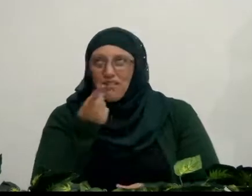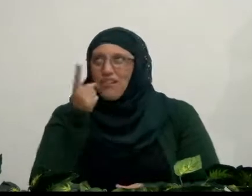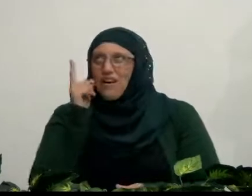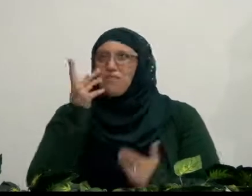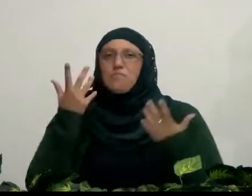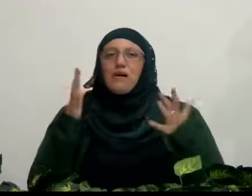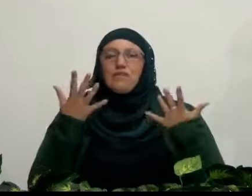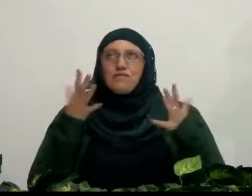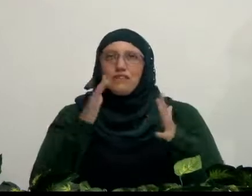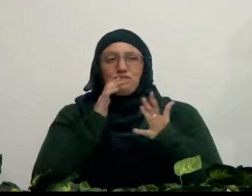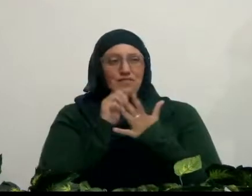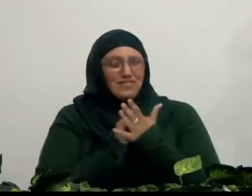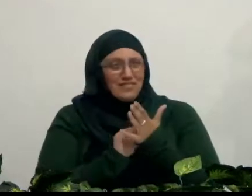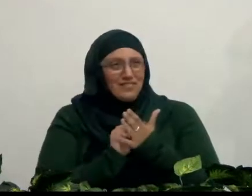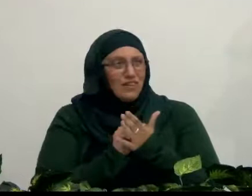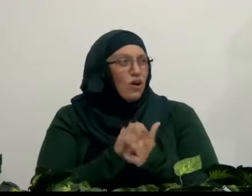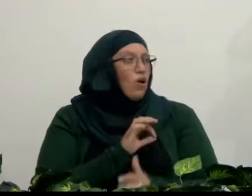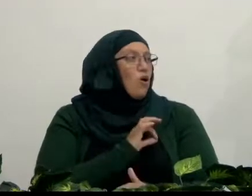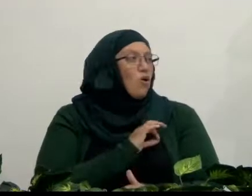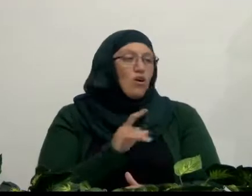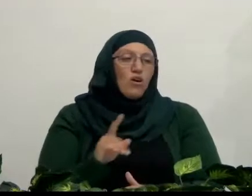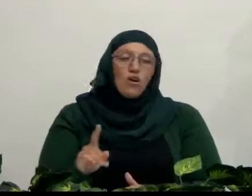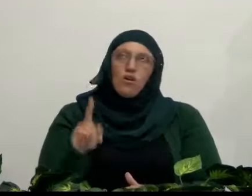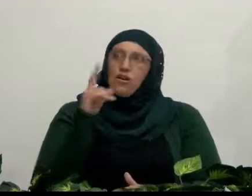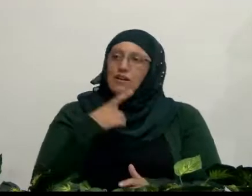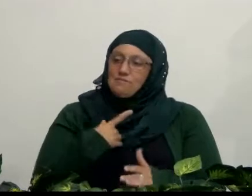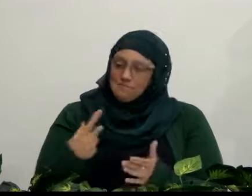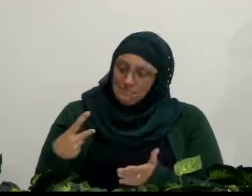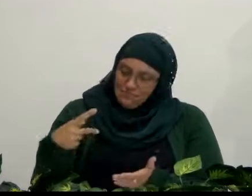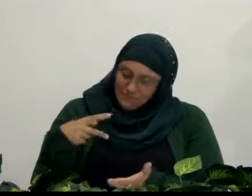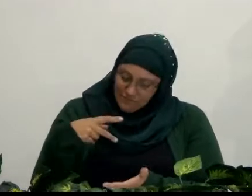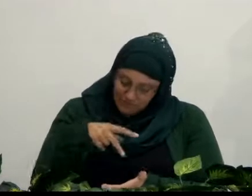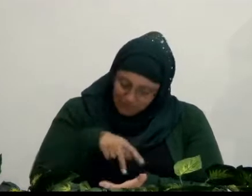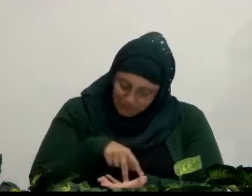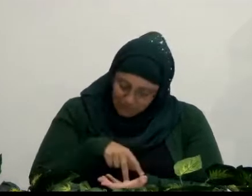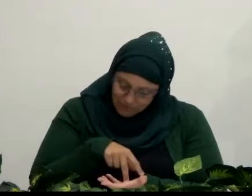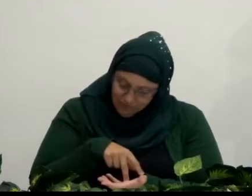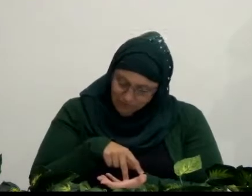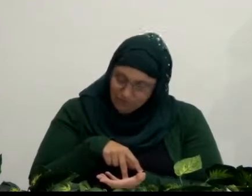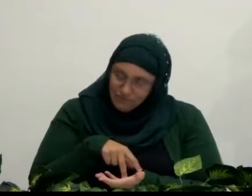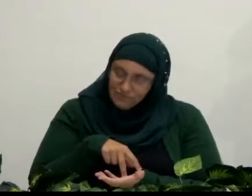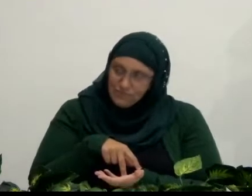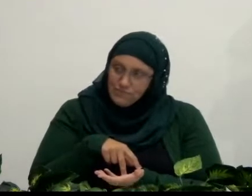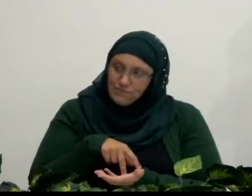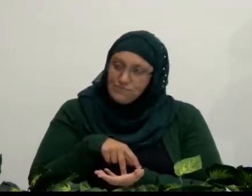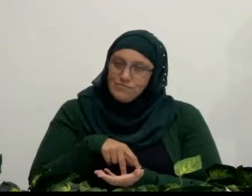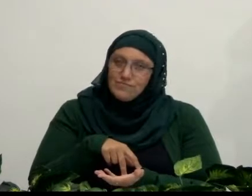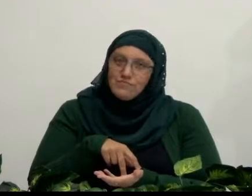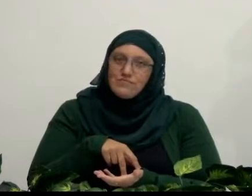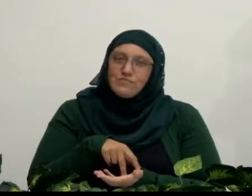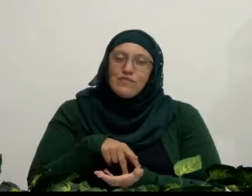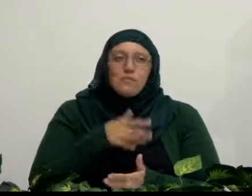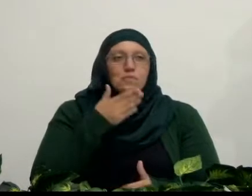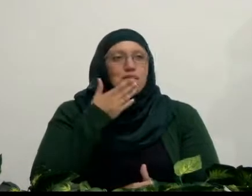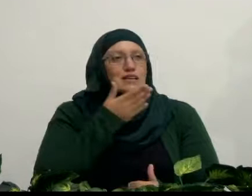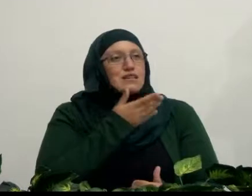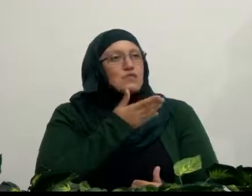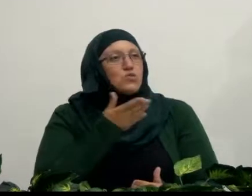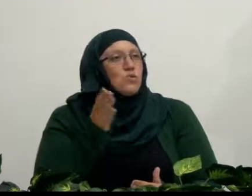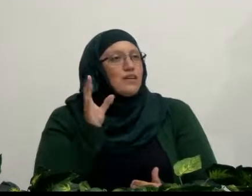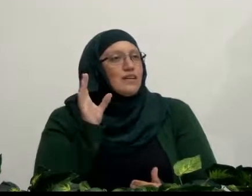Yeah. Oh Allah, this is the last stand I make in such a situation. So listen and